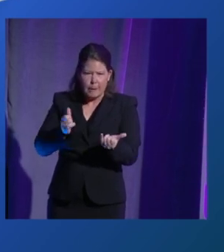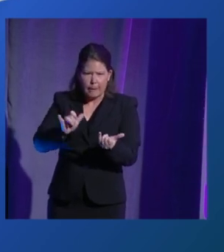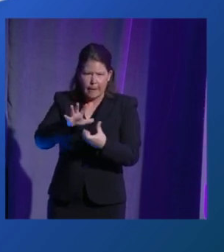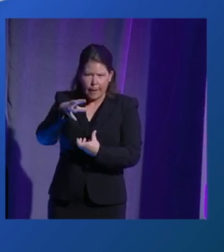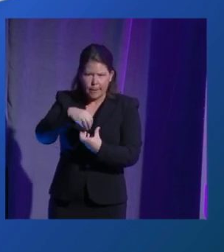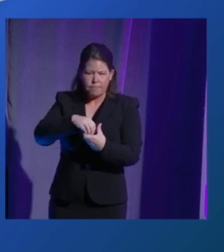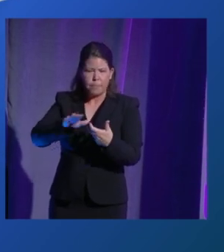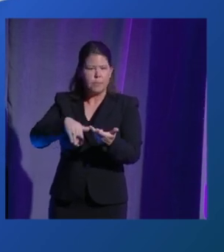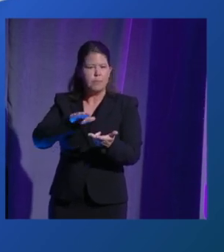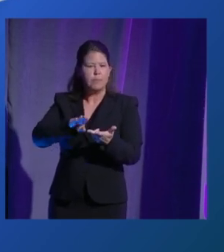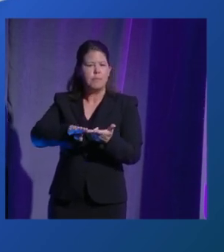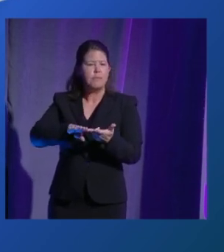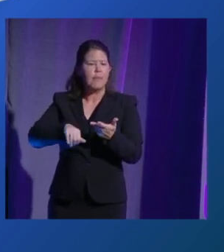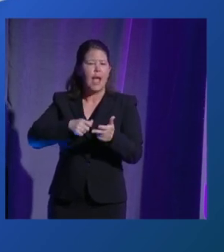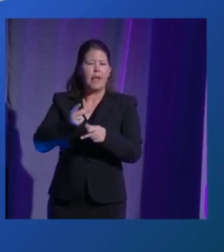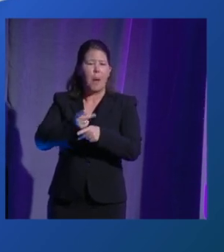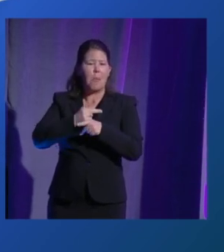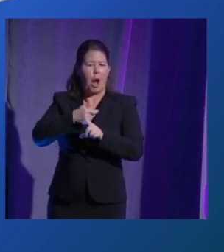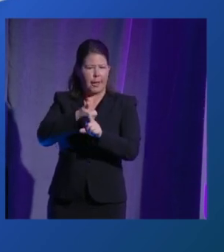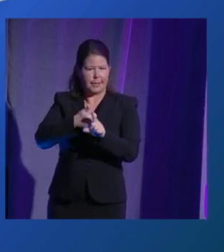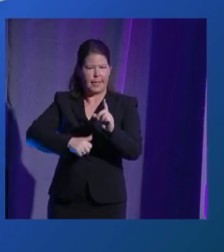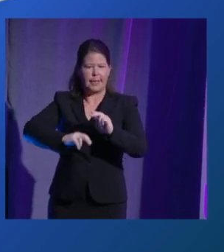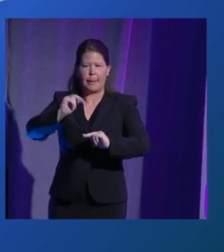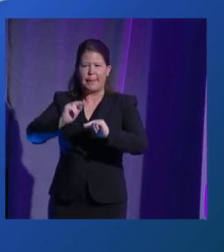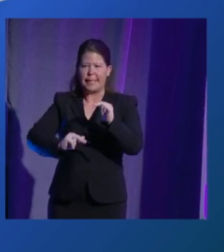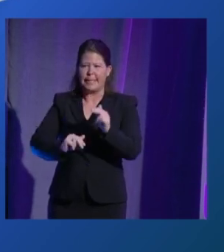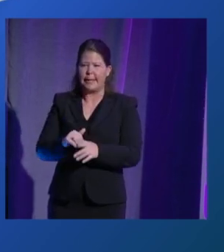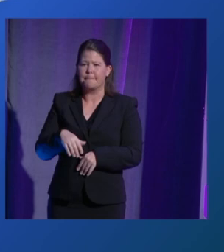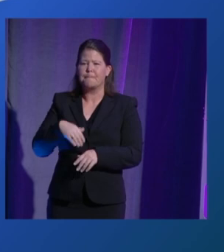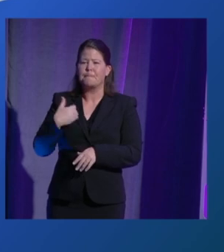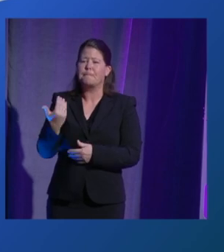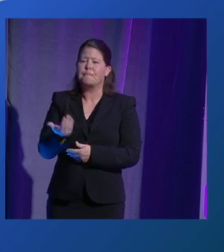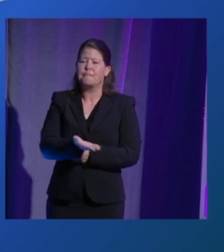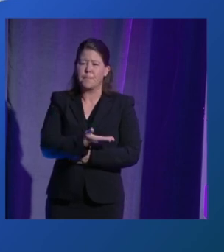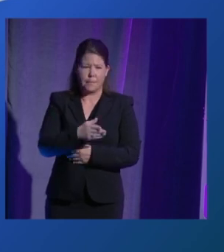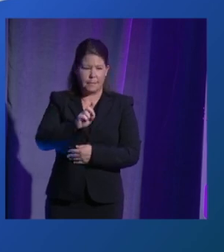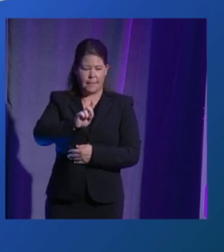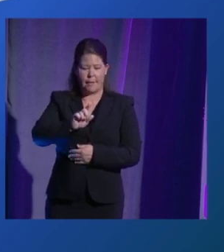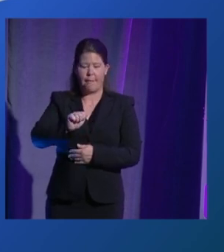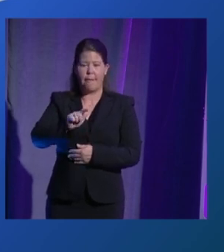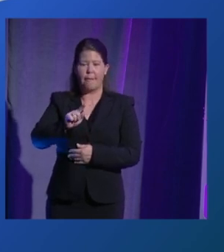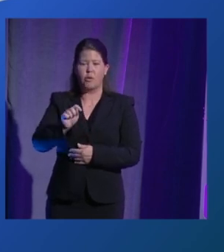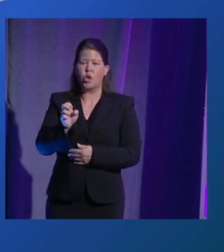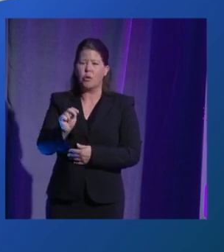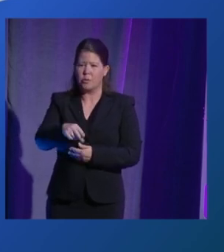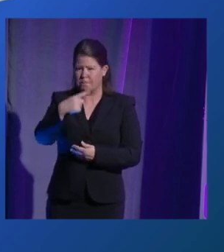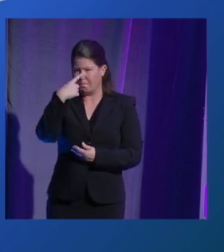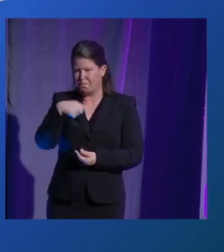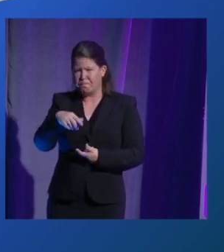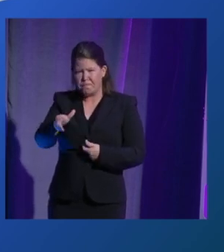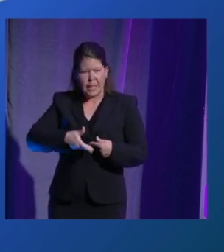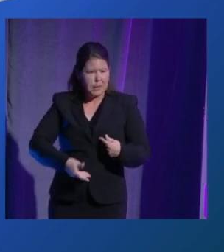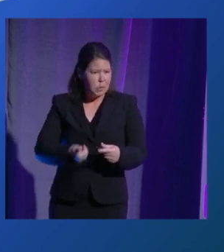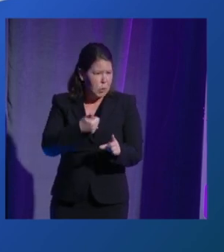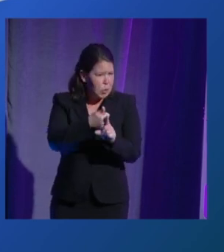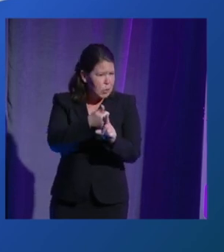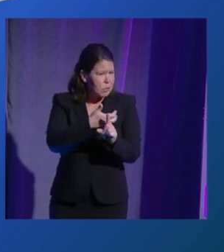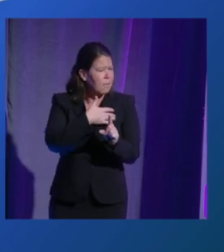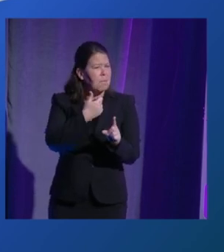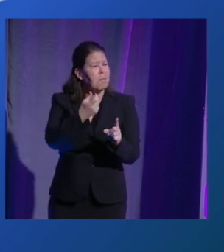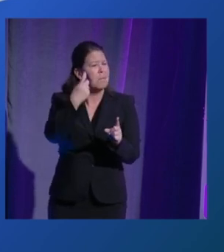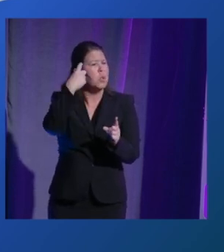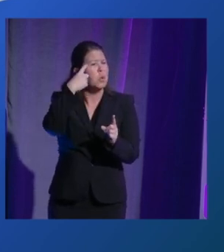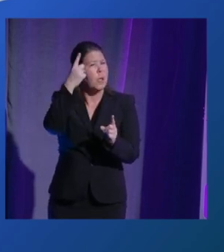they're that they're building so Dalton please go ahead and introduce yourself and give us an idea about what you think the awards of this technology will